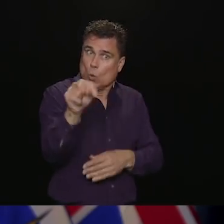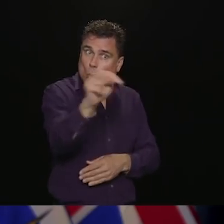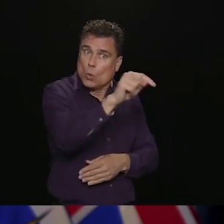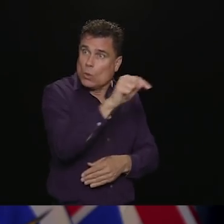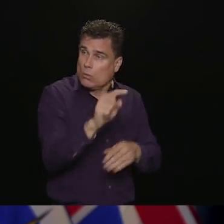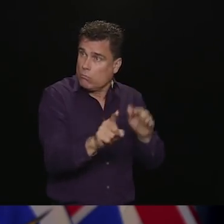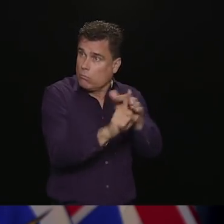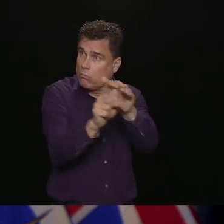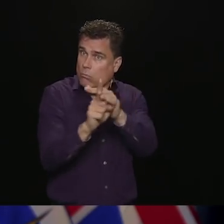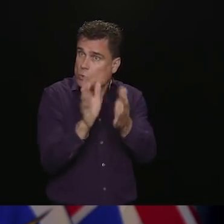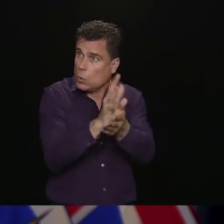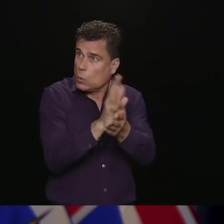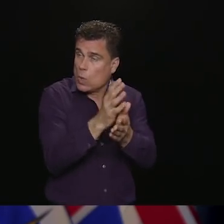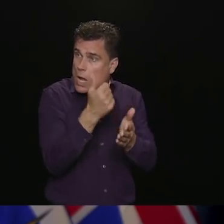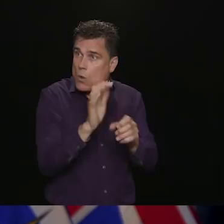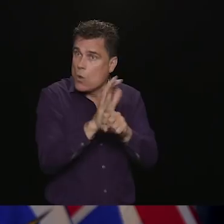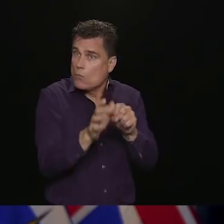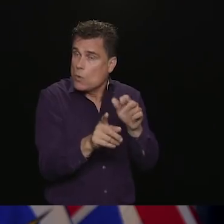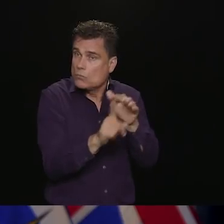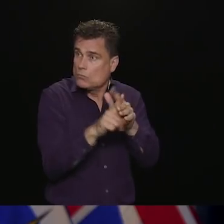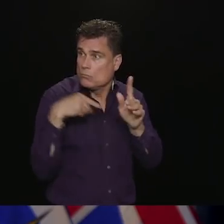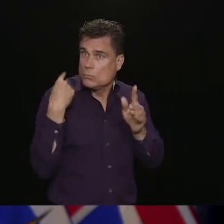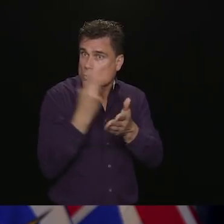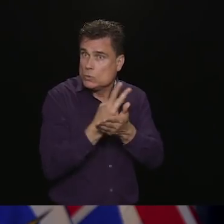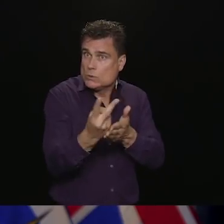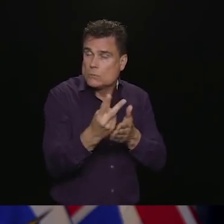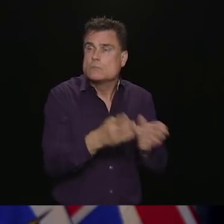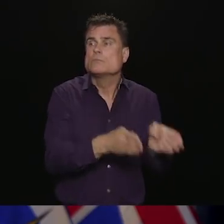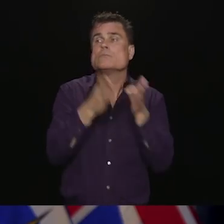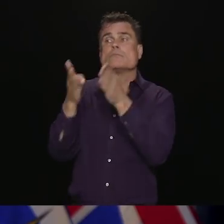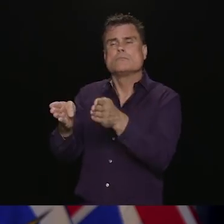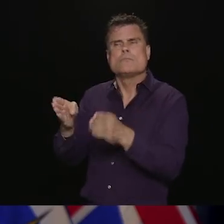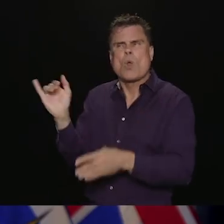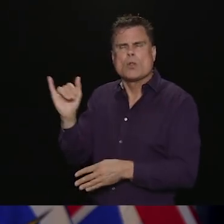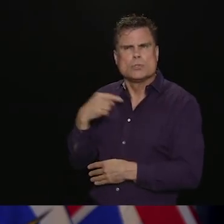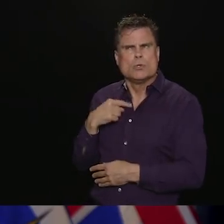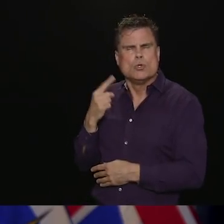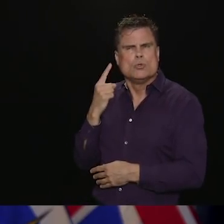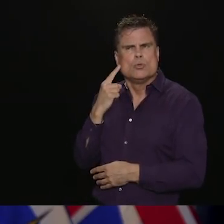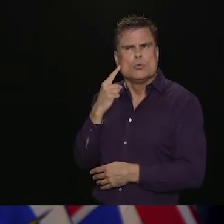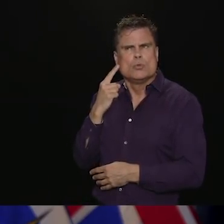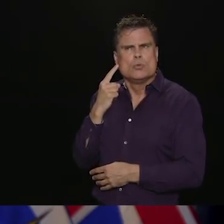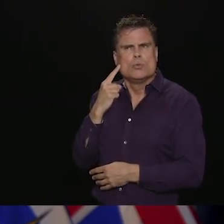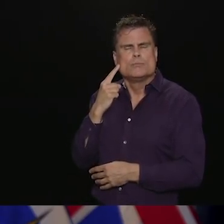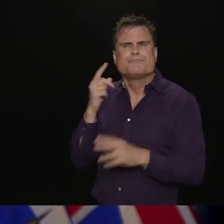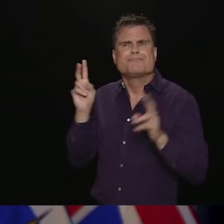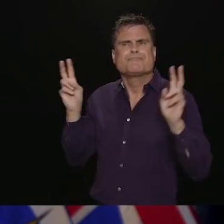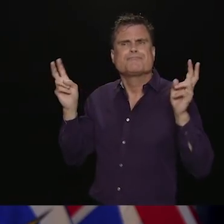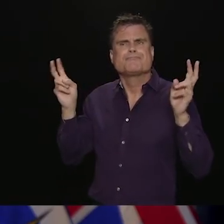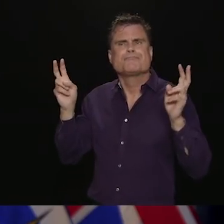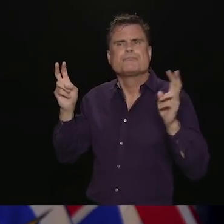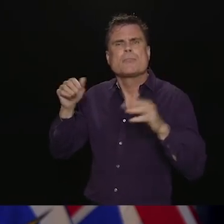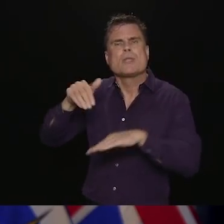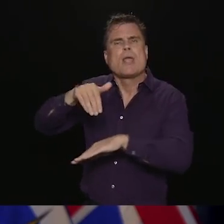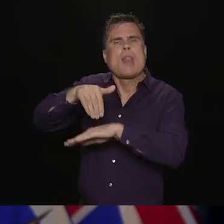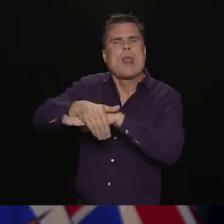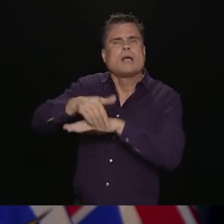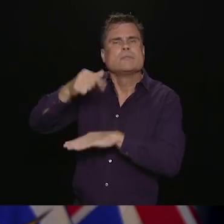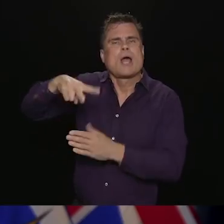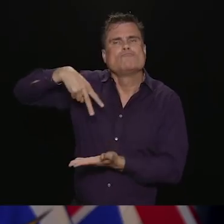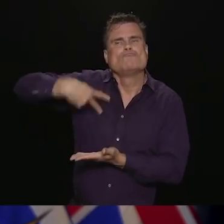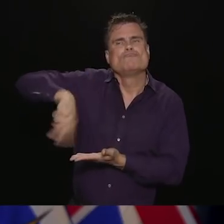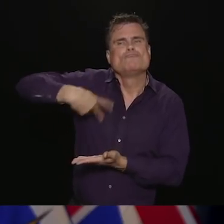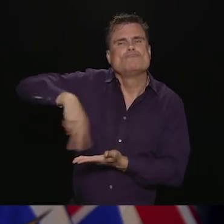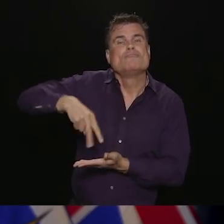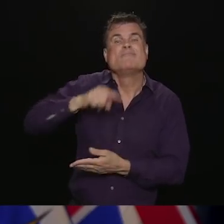earlier around rapid spread, we're hearing that some places typically known as nightclubs in Nanaimo are reopening. Does